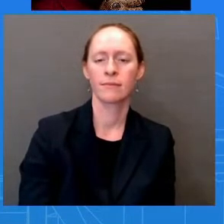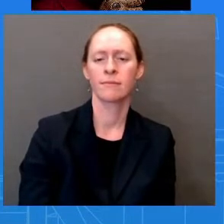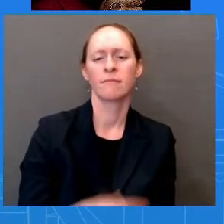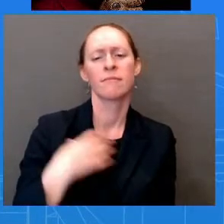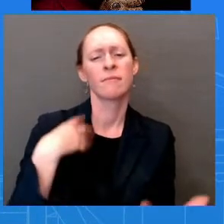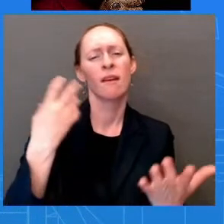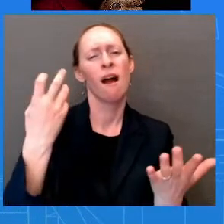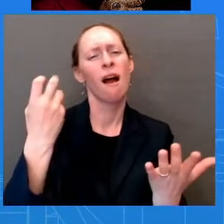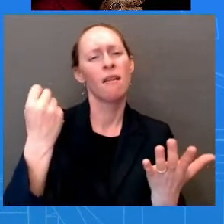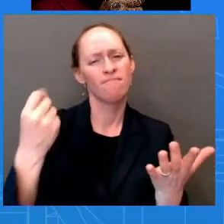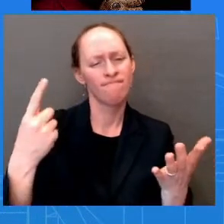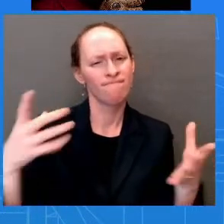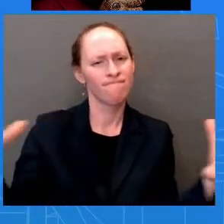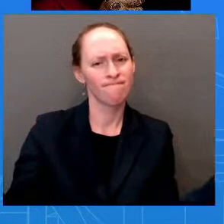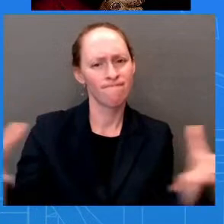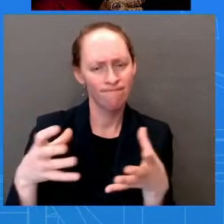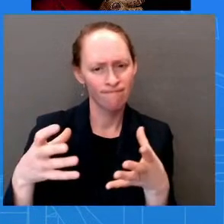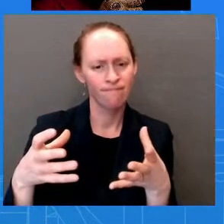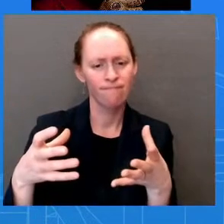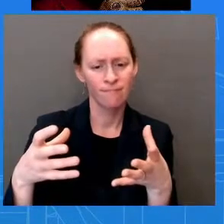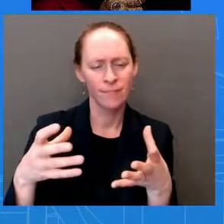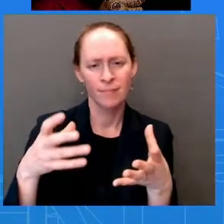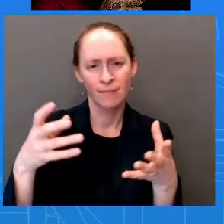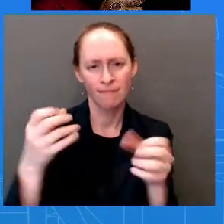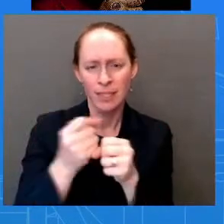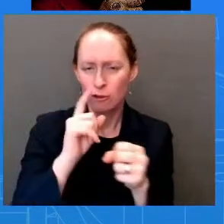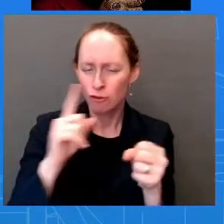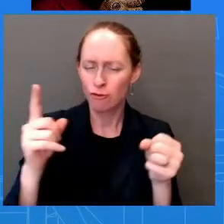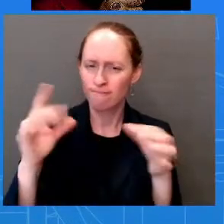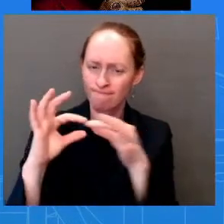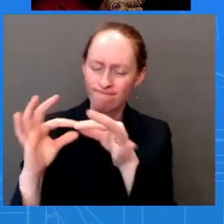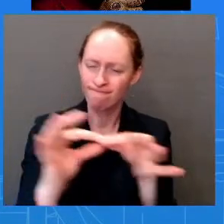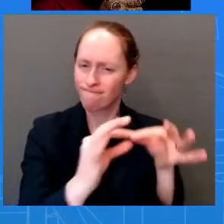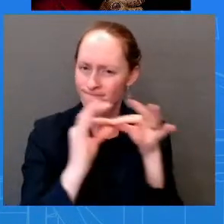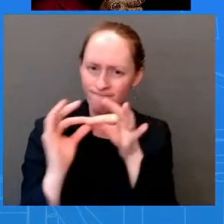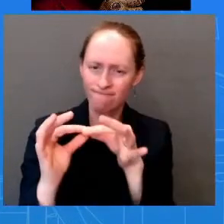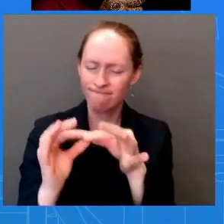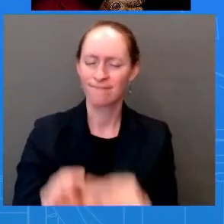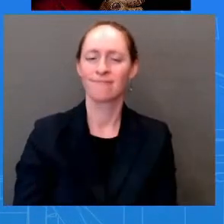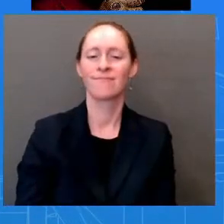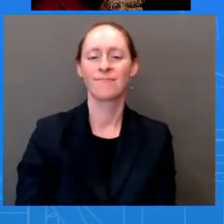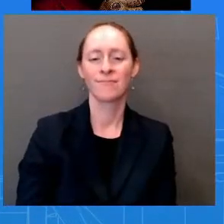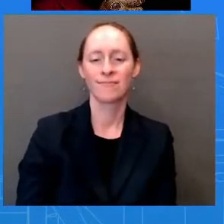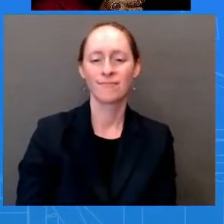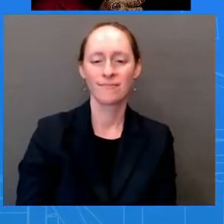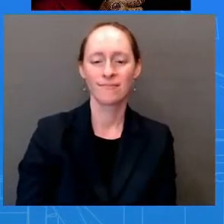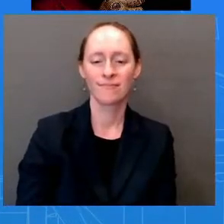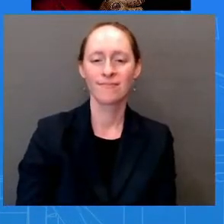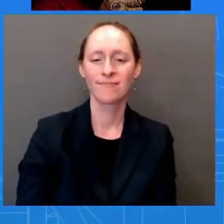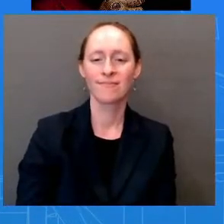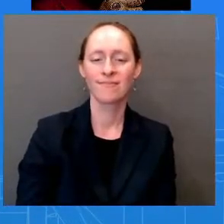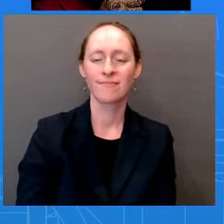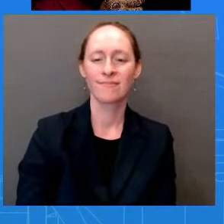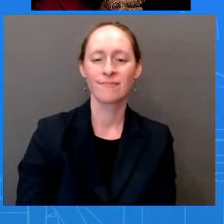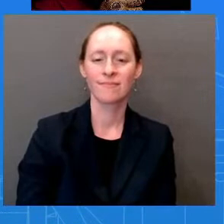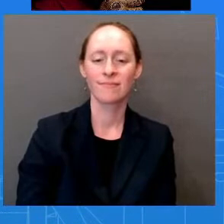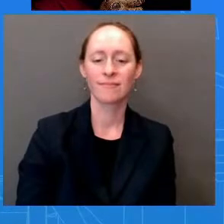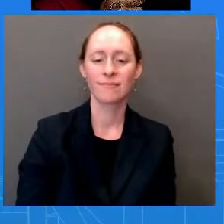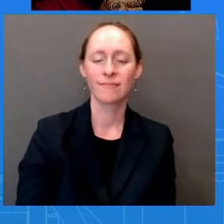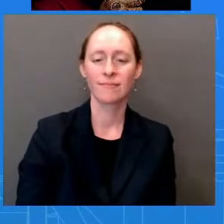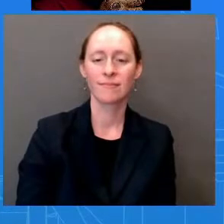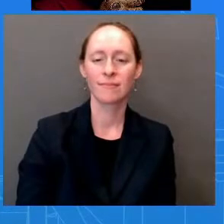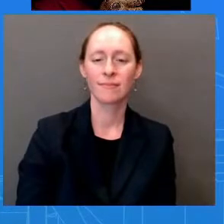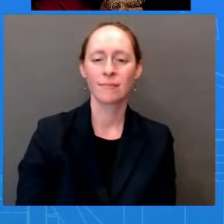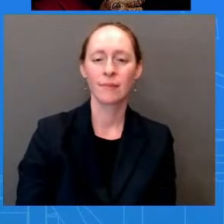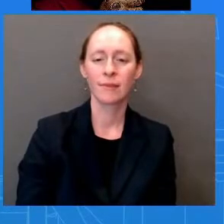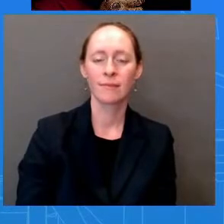topic, the president has said that during the holiday season he plans to sit down with his family to talk about his intentions for running or not